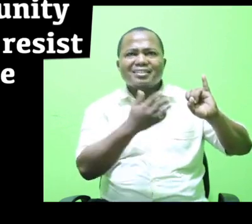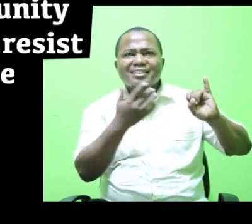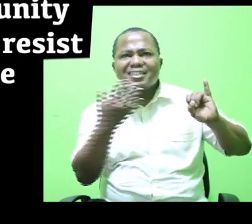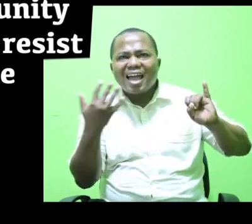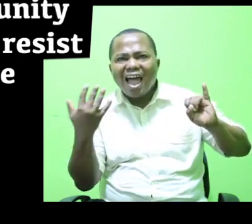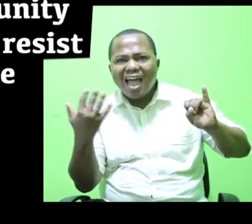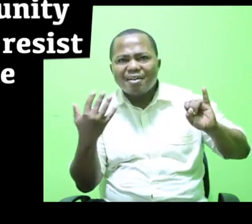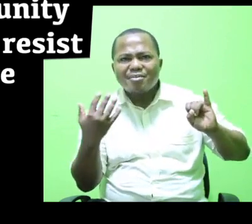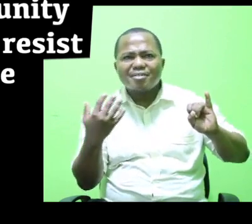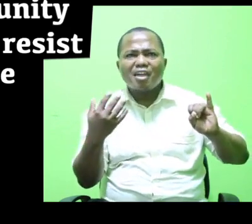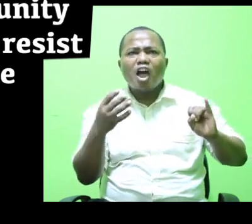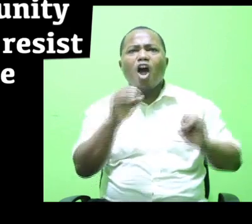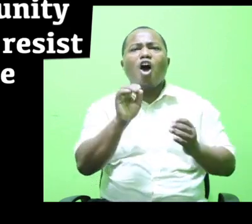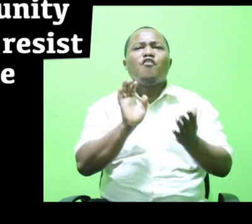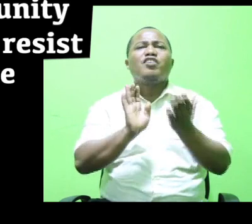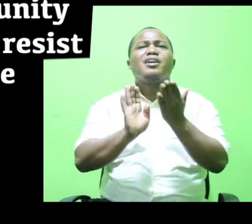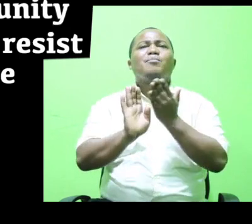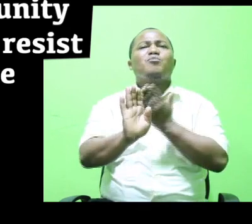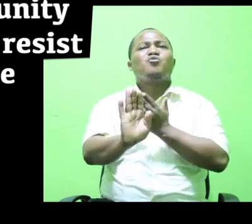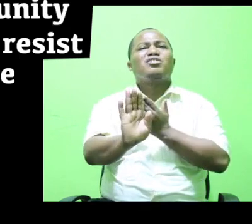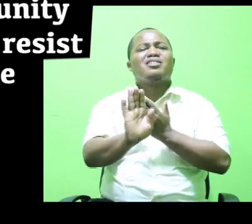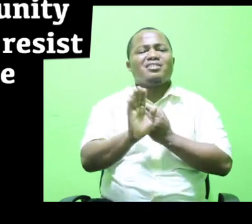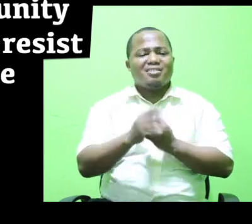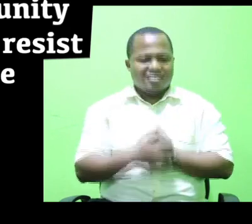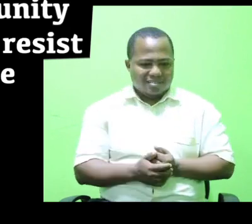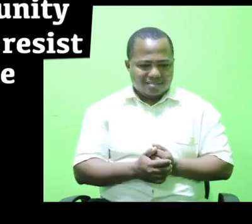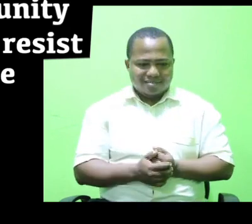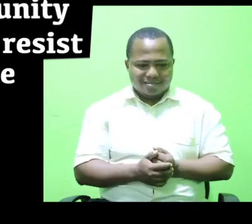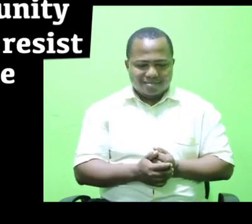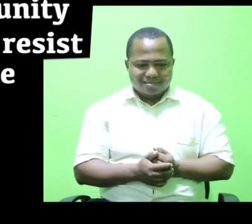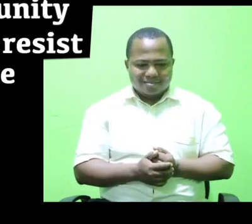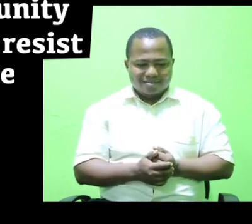types of immunity,